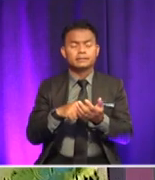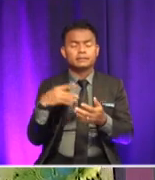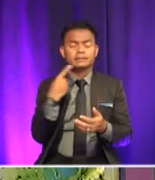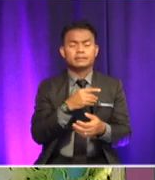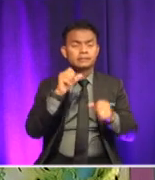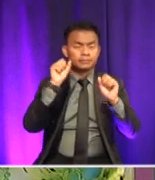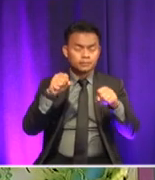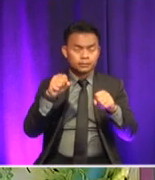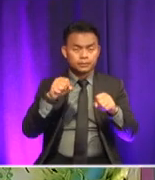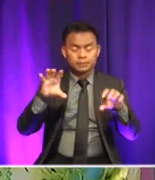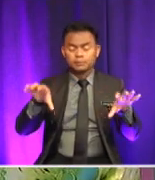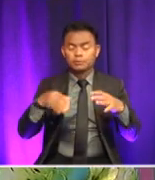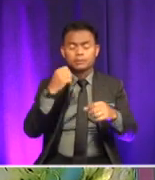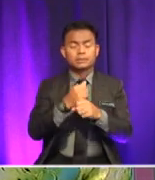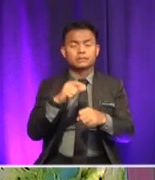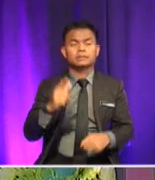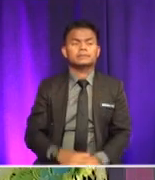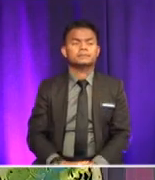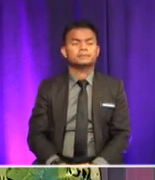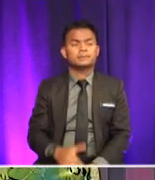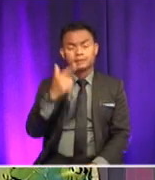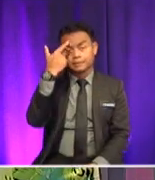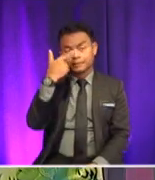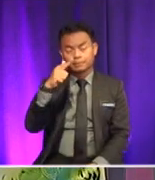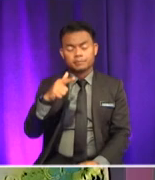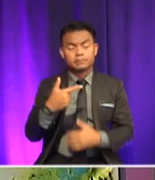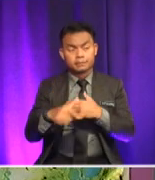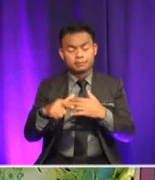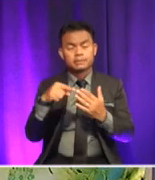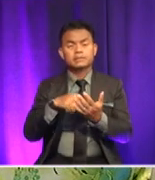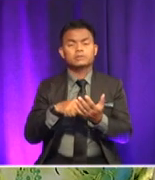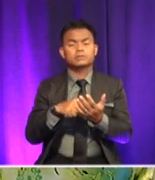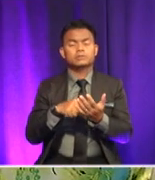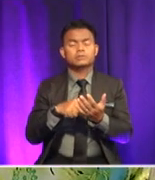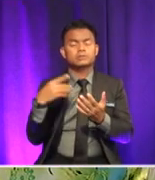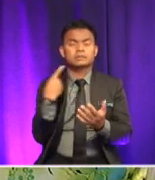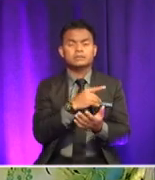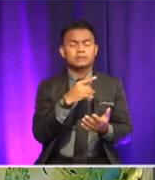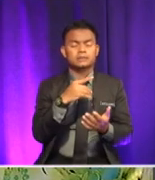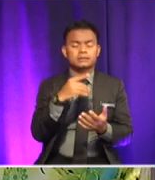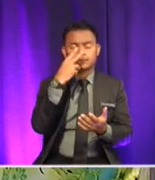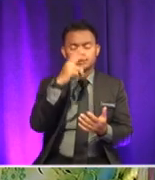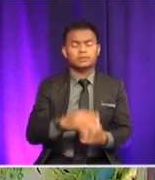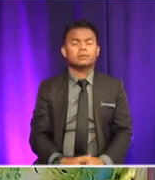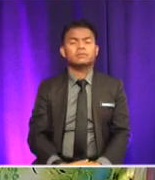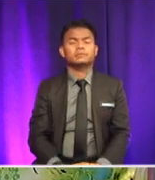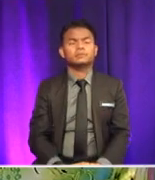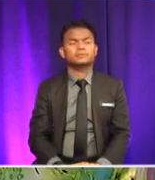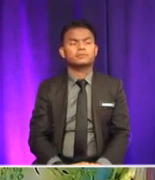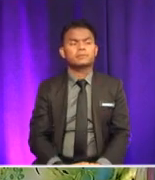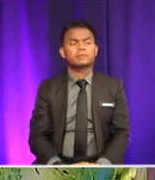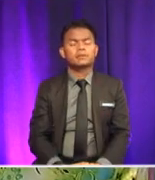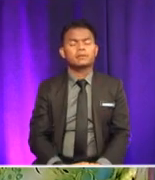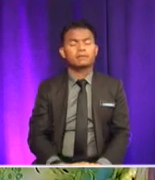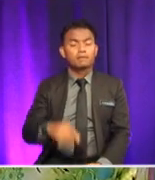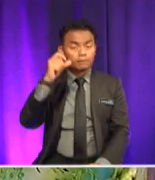is your evidence, okay? That's why we look at language structure form. So, don't forget, candidates, look at the passage,